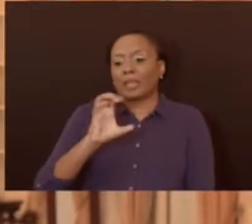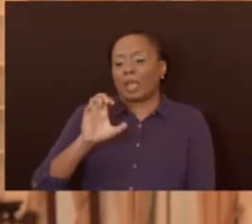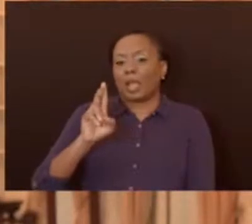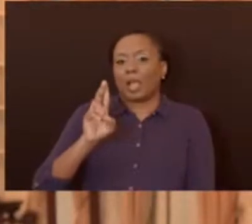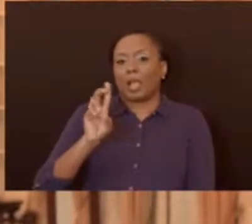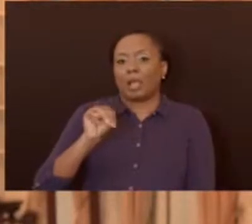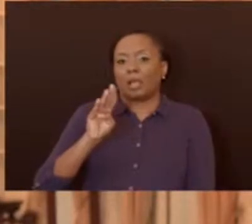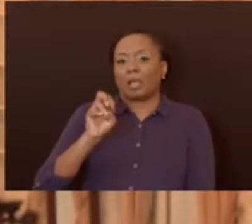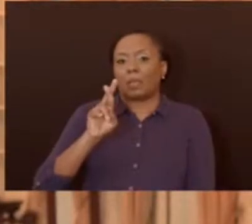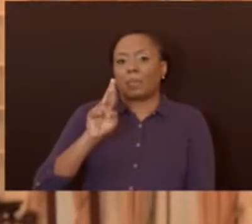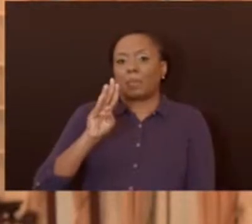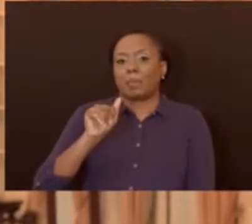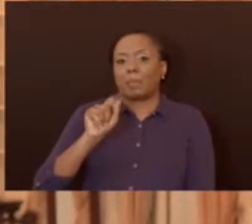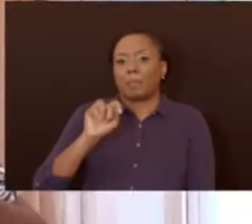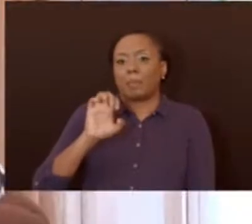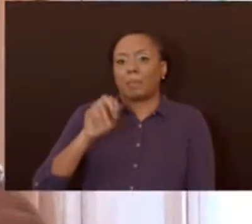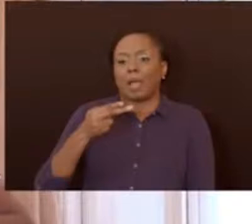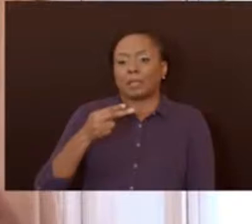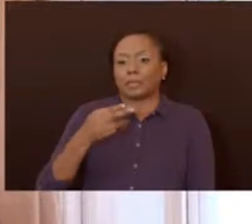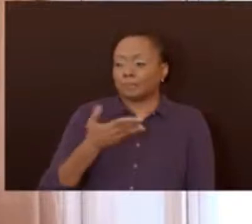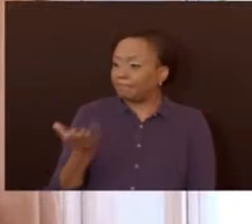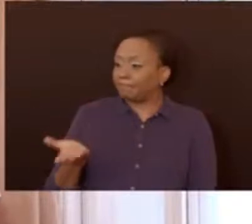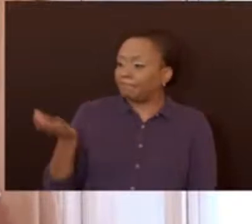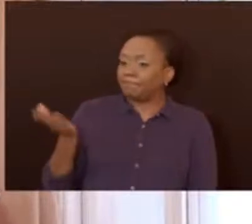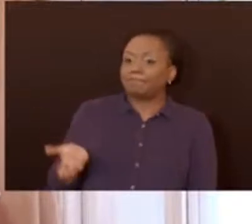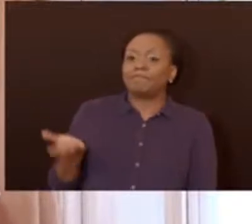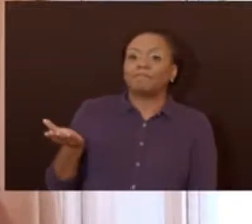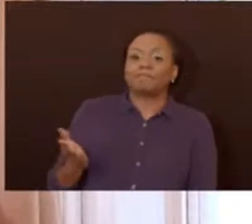isolation. Dr. Cumberbatch?